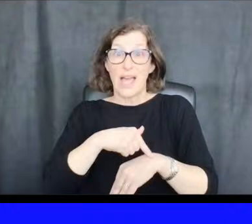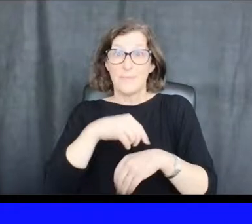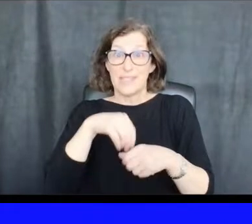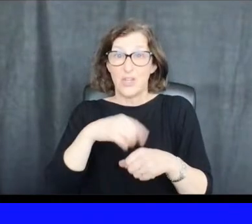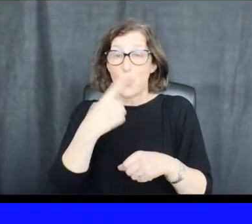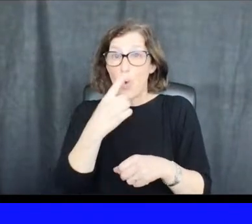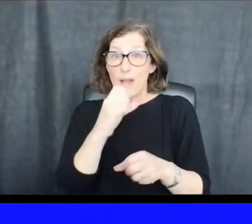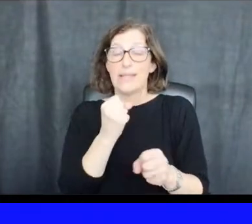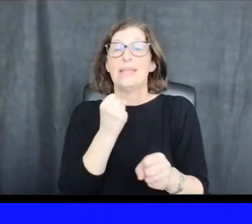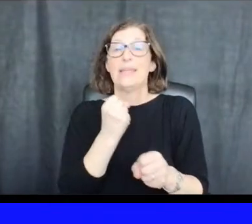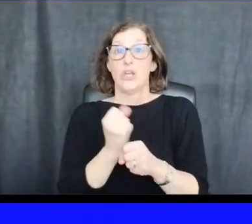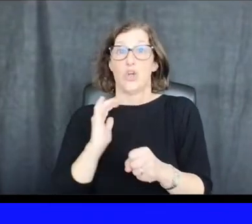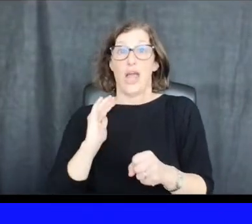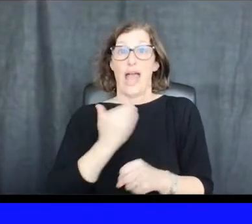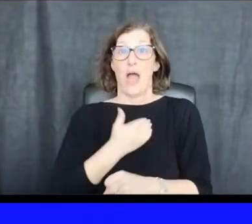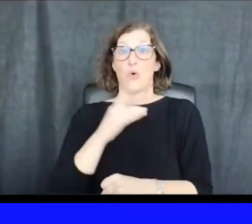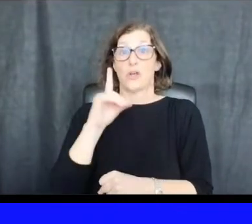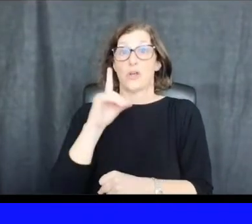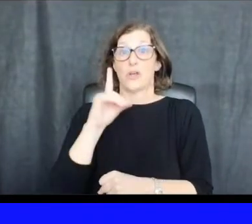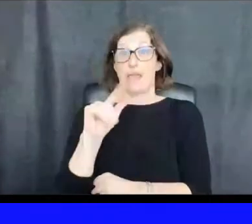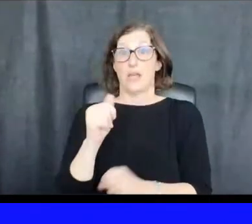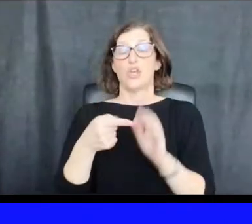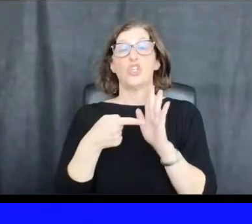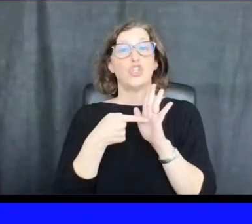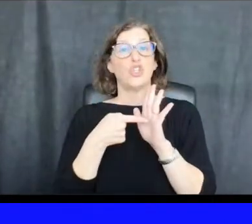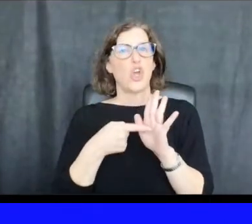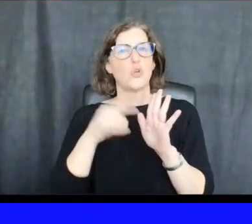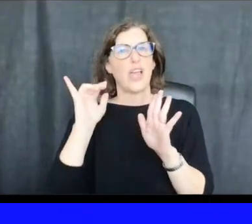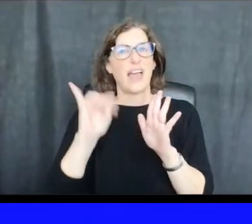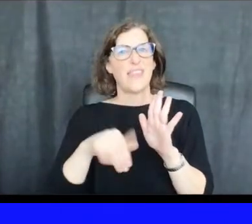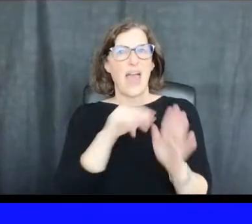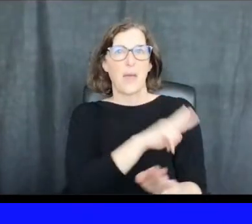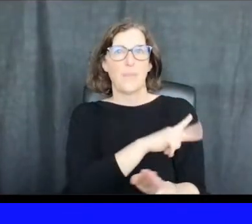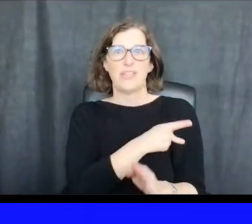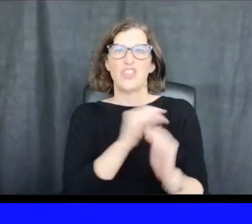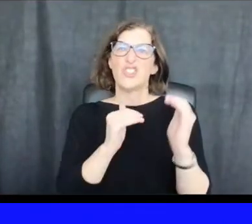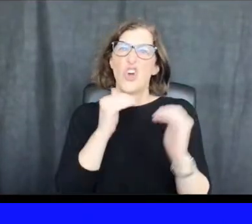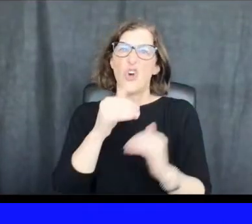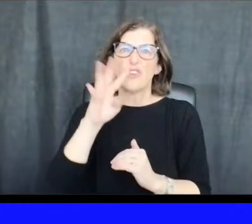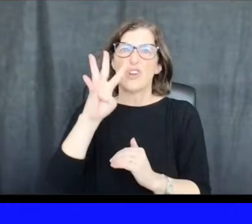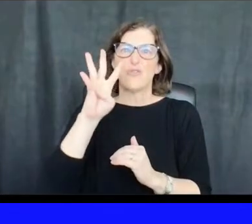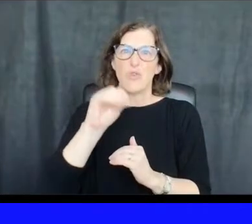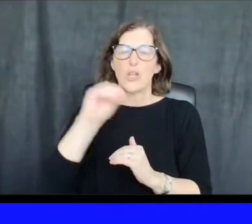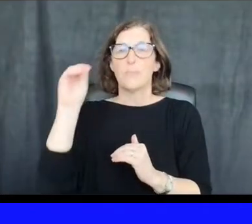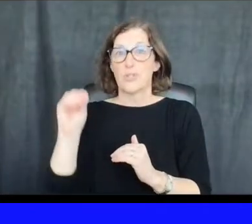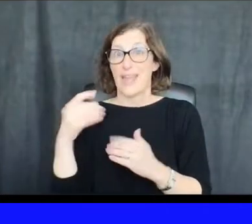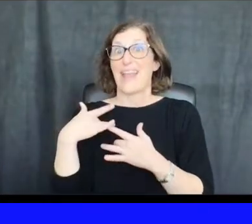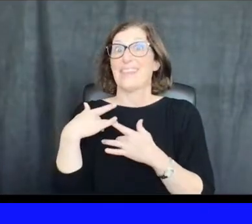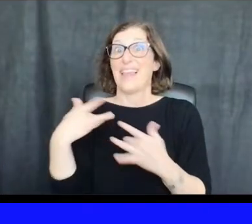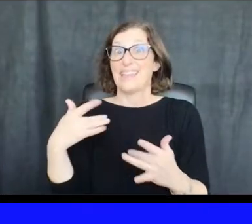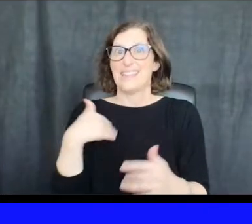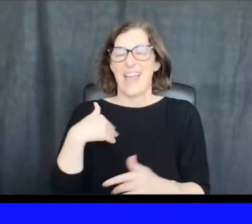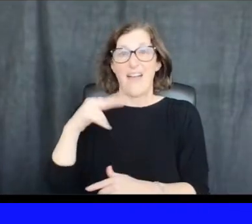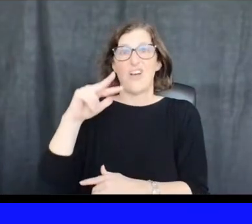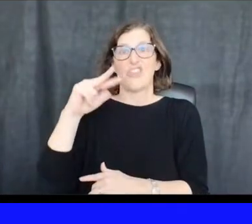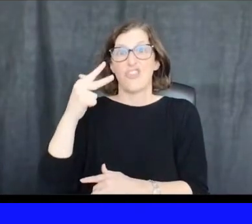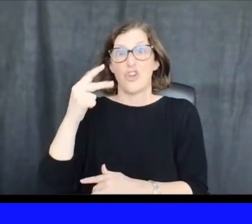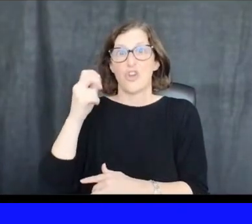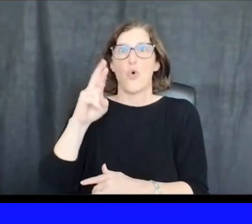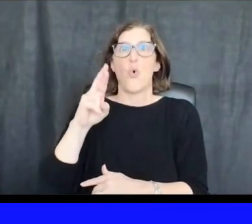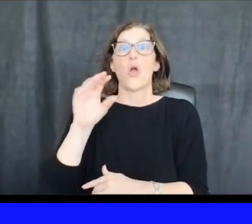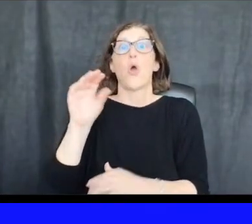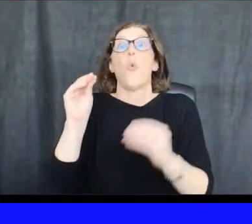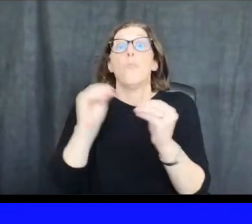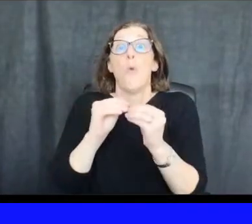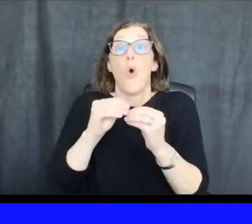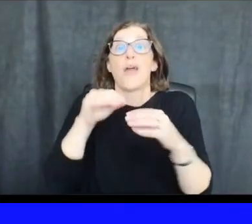about 200, is really what we focused on in the last quarter, hoping not only can we reduce our expenditures, but can we